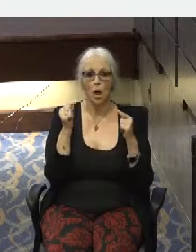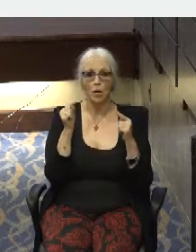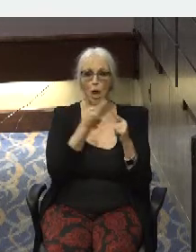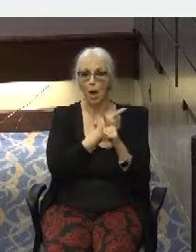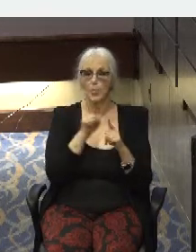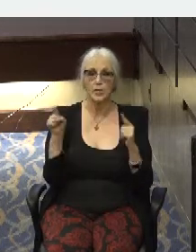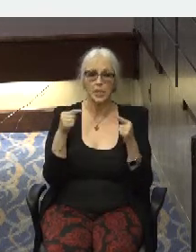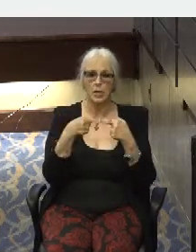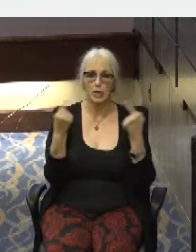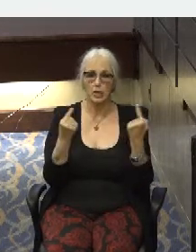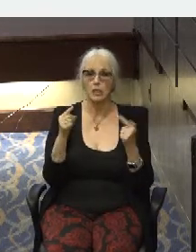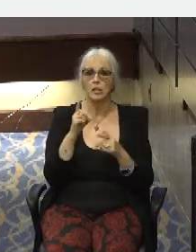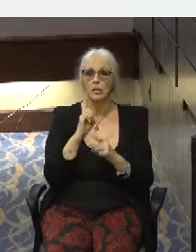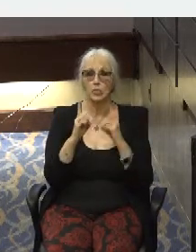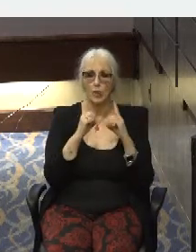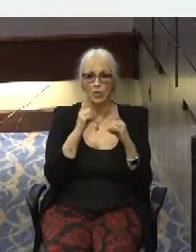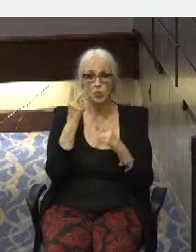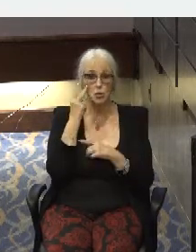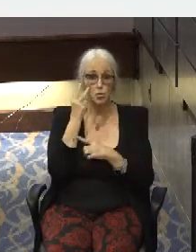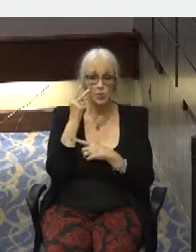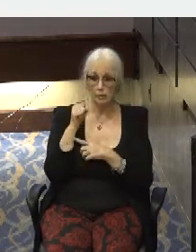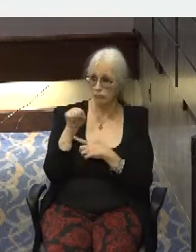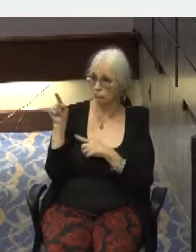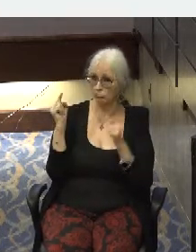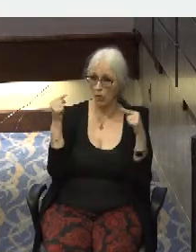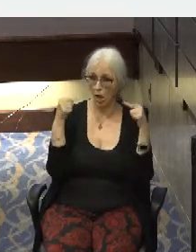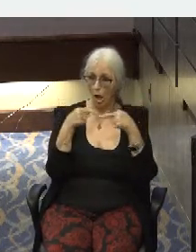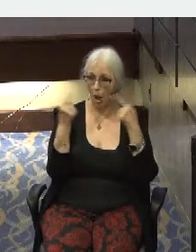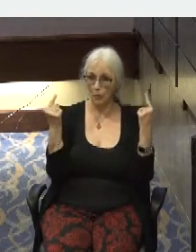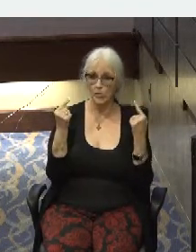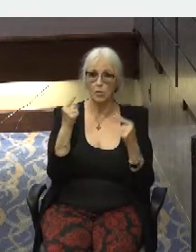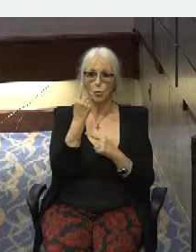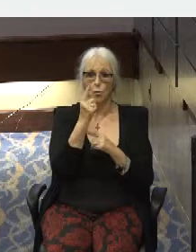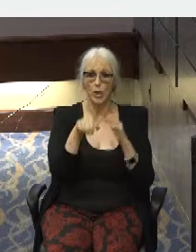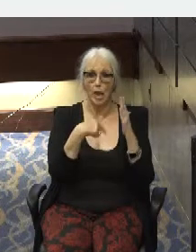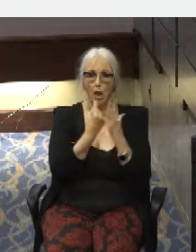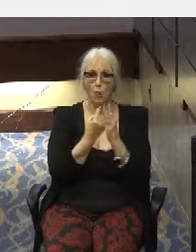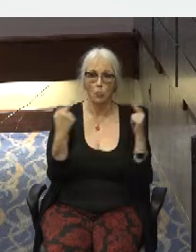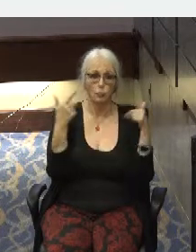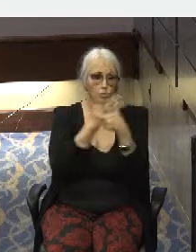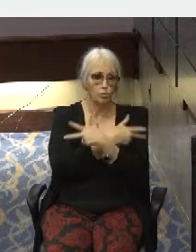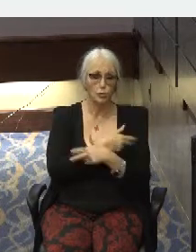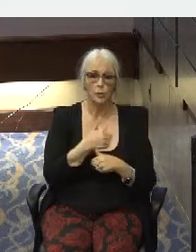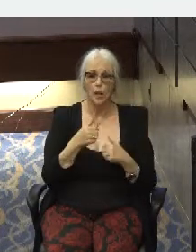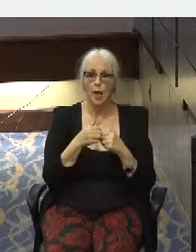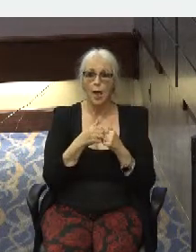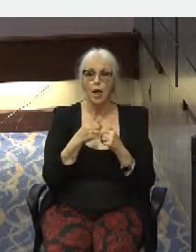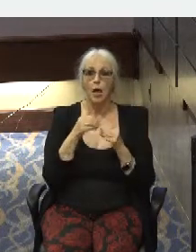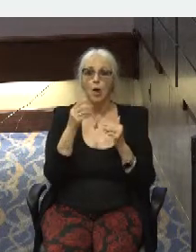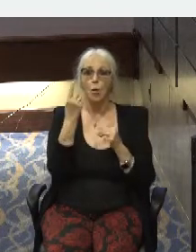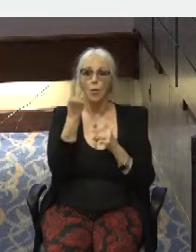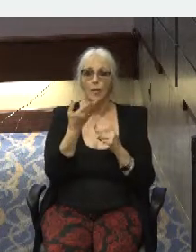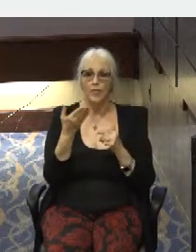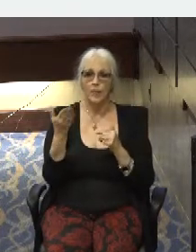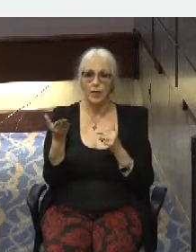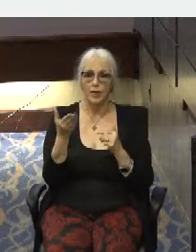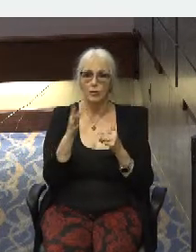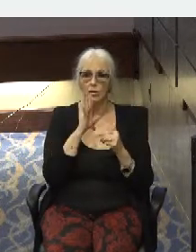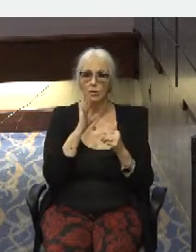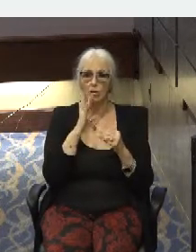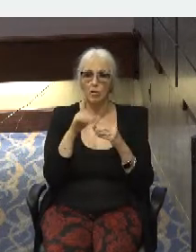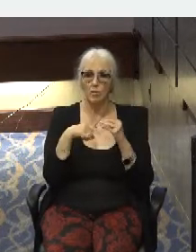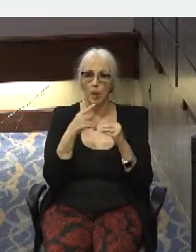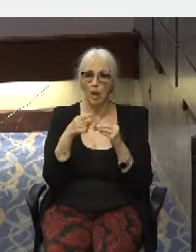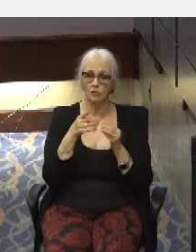there on the route, you may see a bus passing in the opposite direction within an hour. One of the things we were asked about was ridership in general,